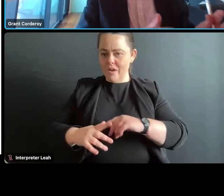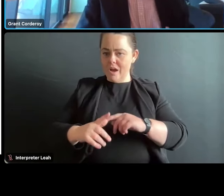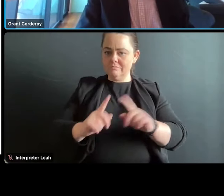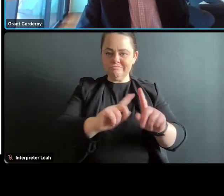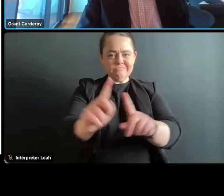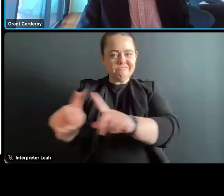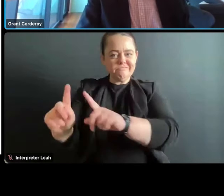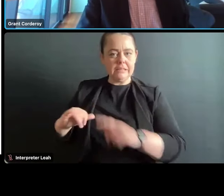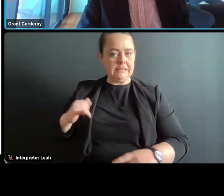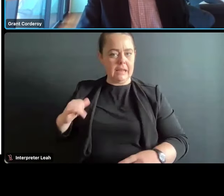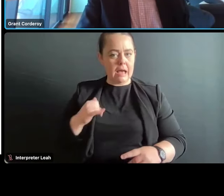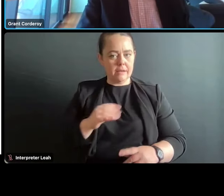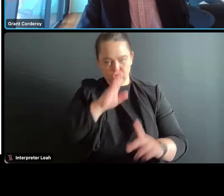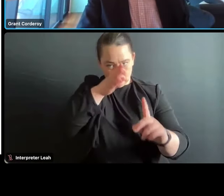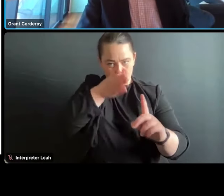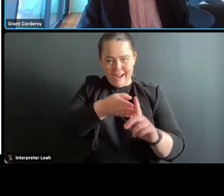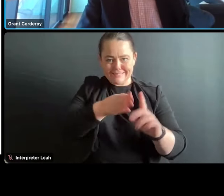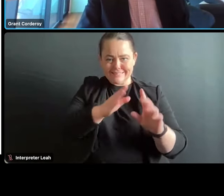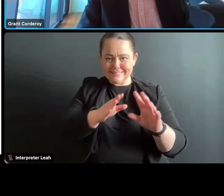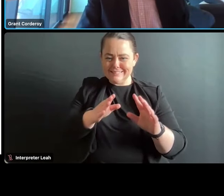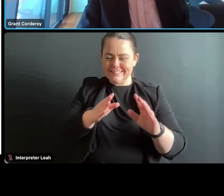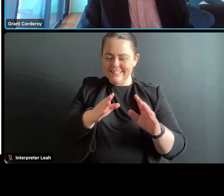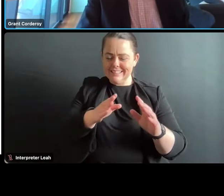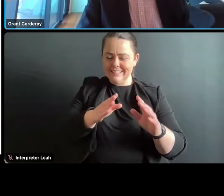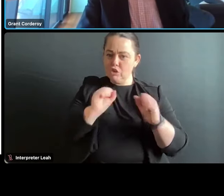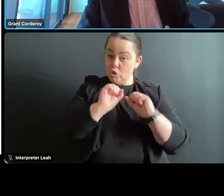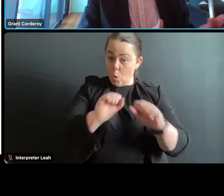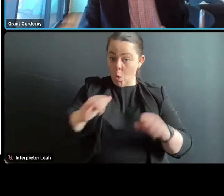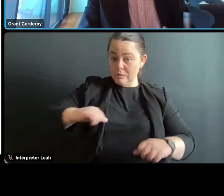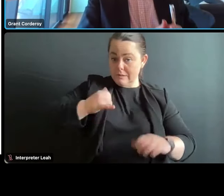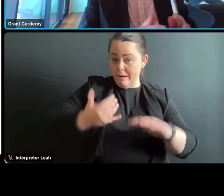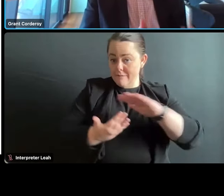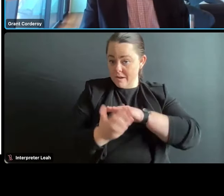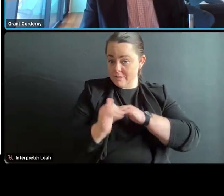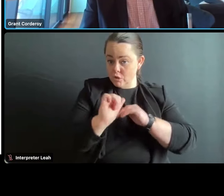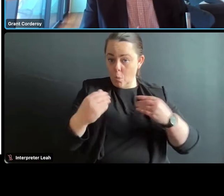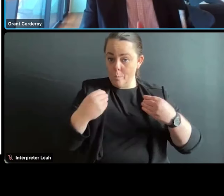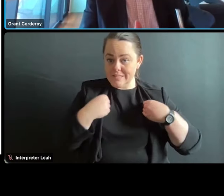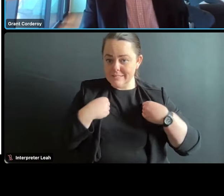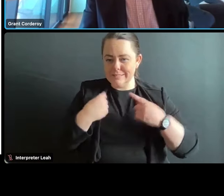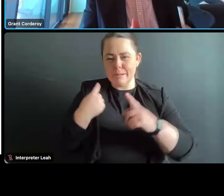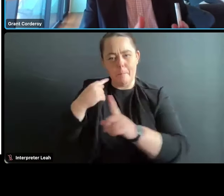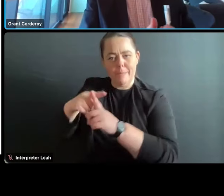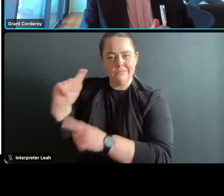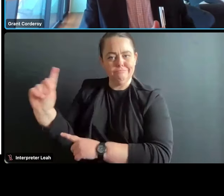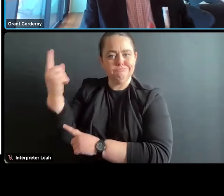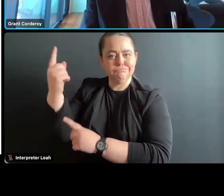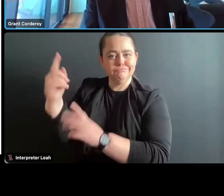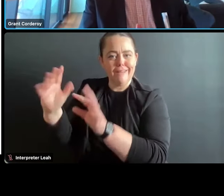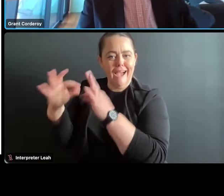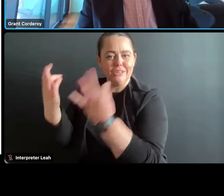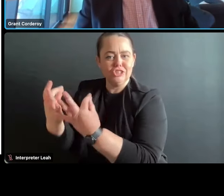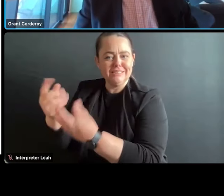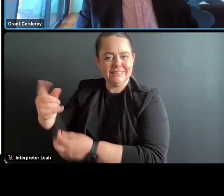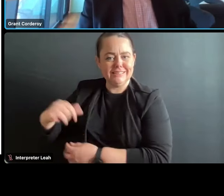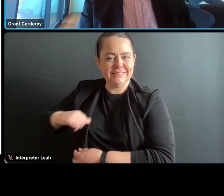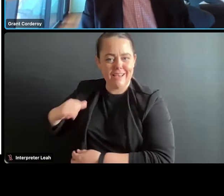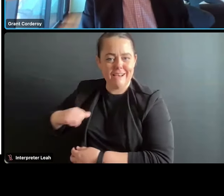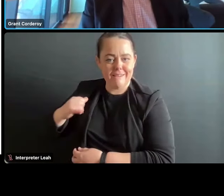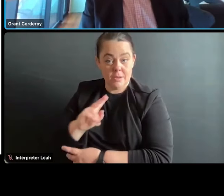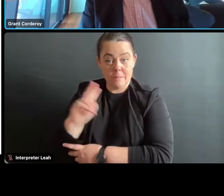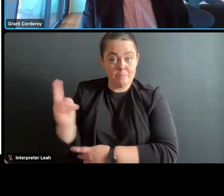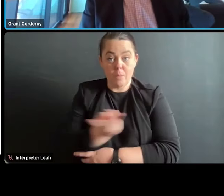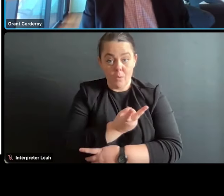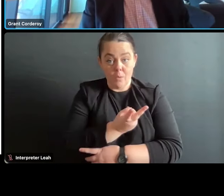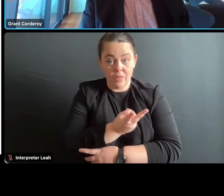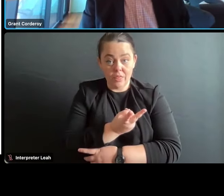well as your direct staff that you're employing as being allocation of aggregate of those is